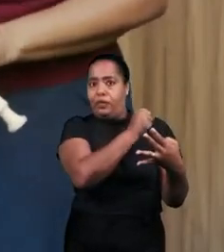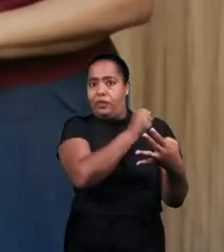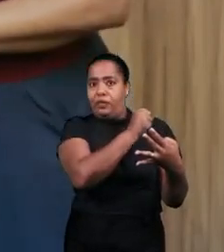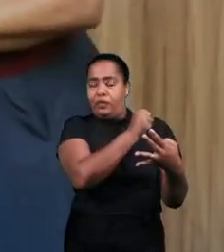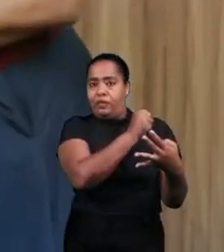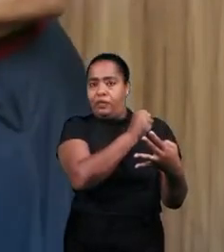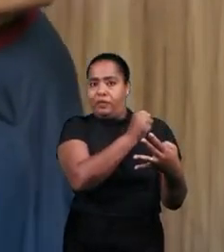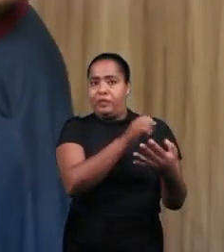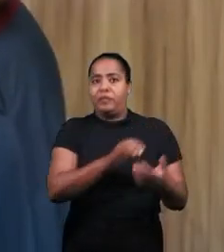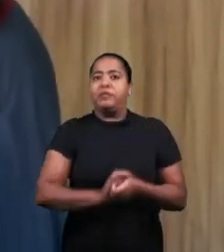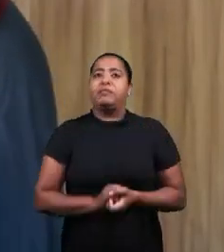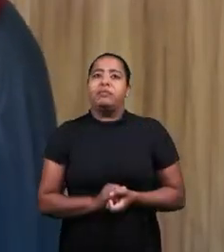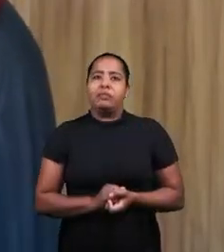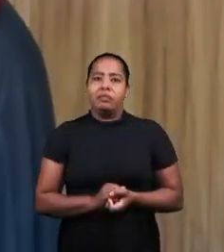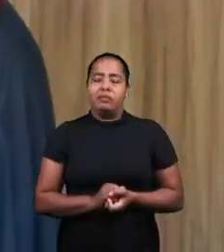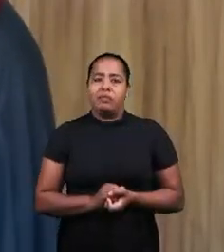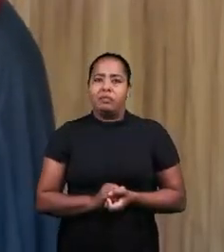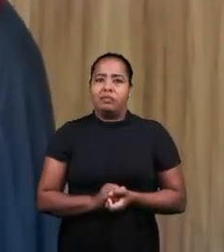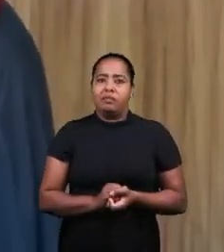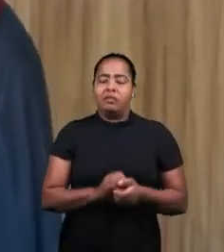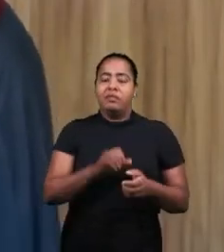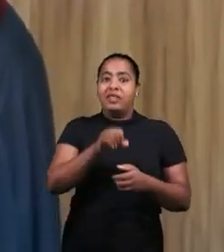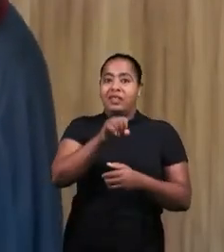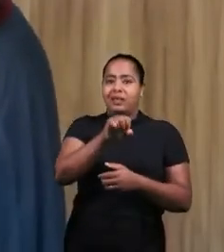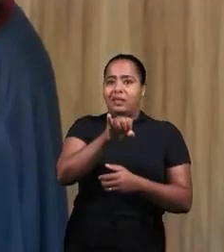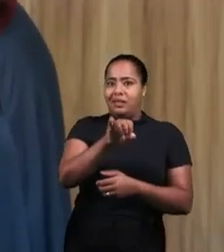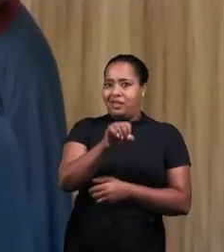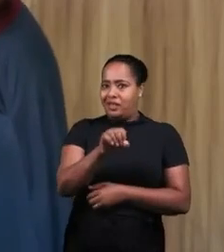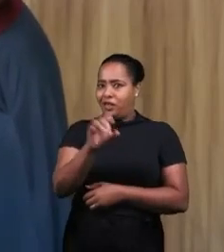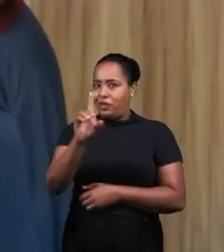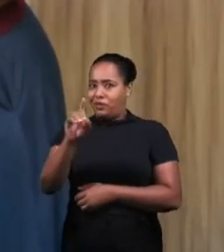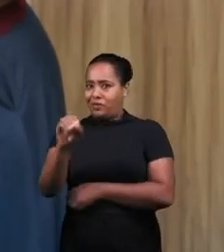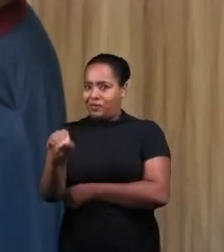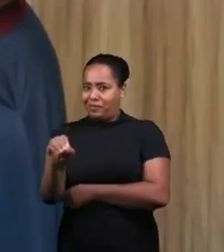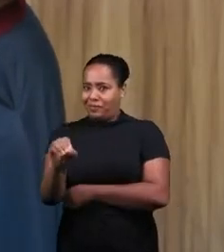note. Ti do and do re.